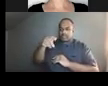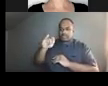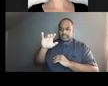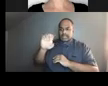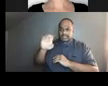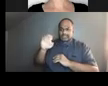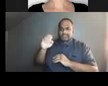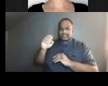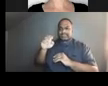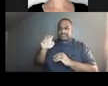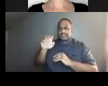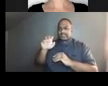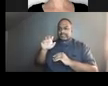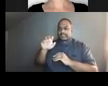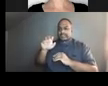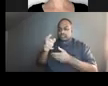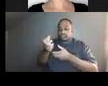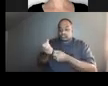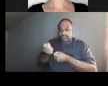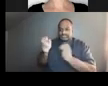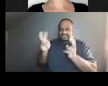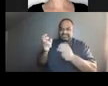Hospice Vera, which means trust.